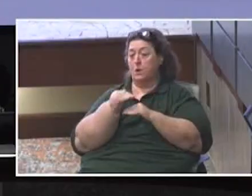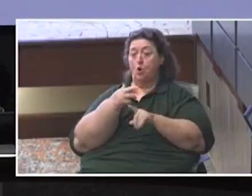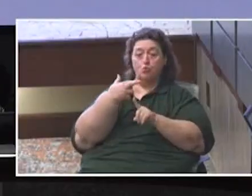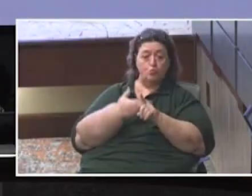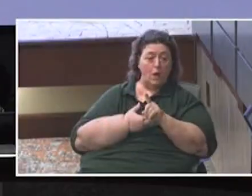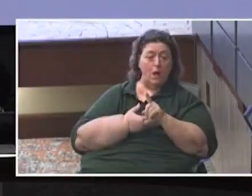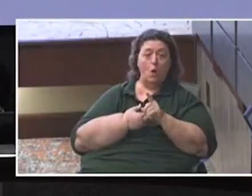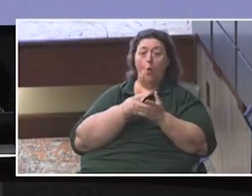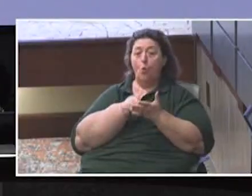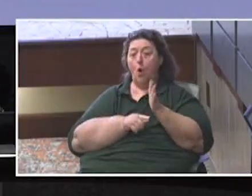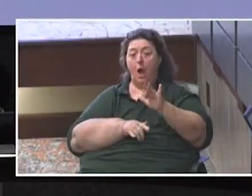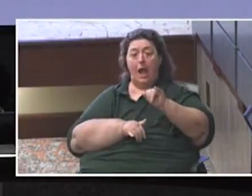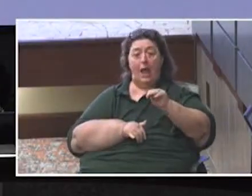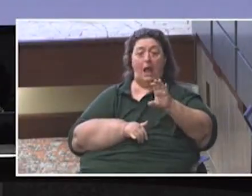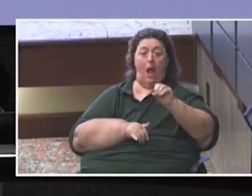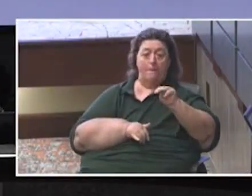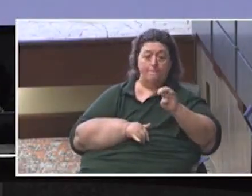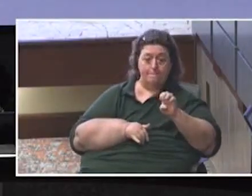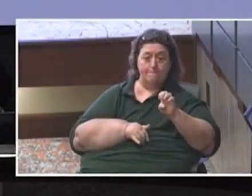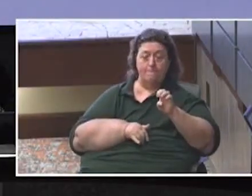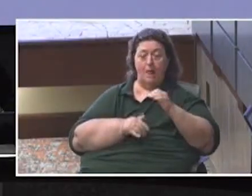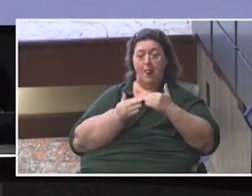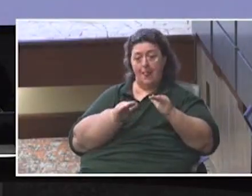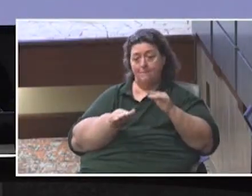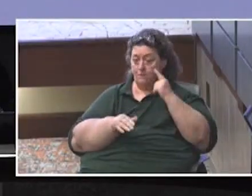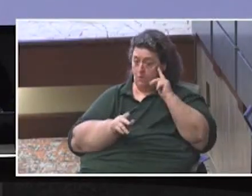or income level for the occupant.